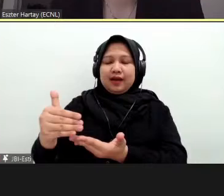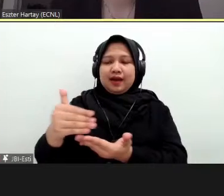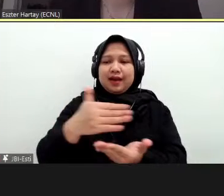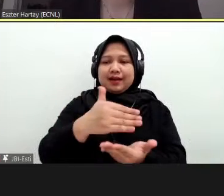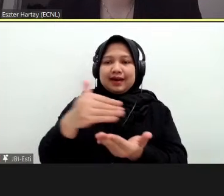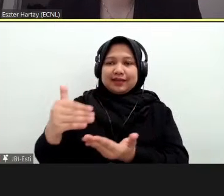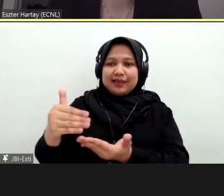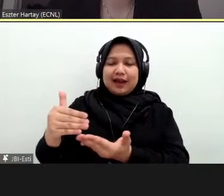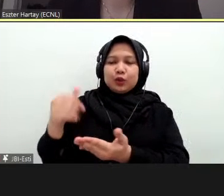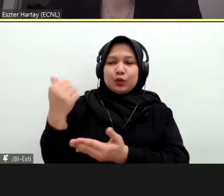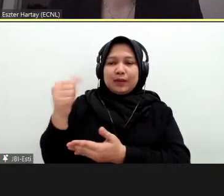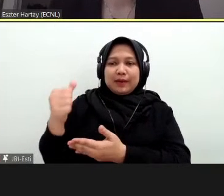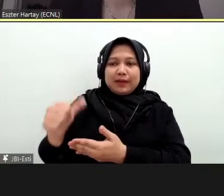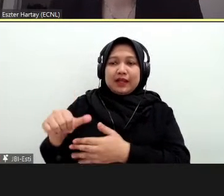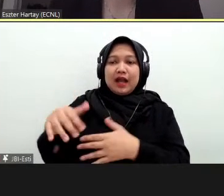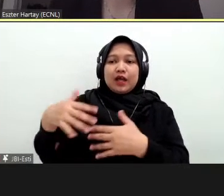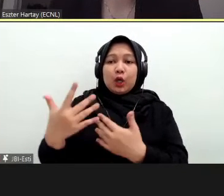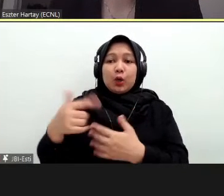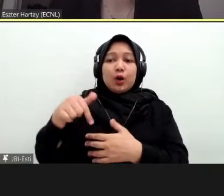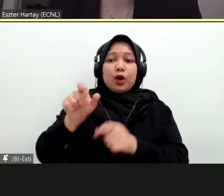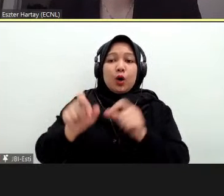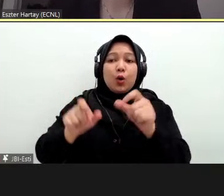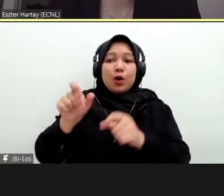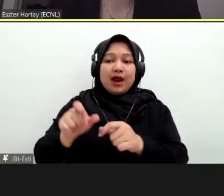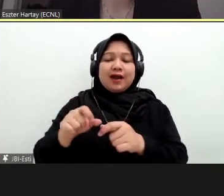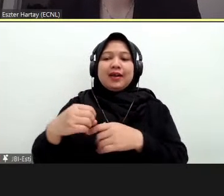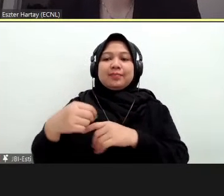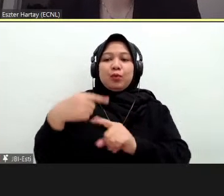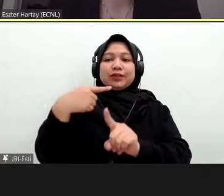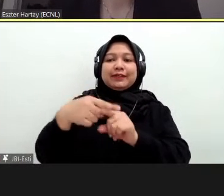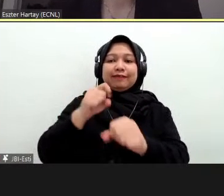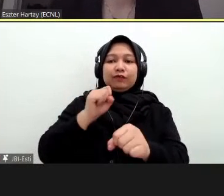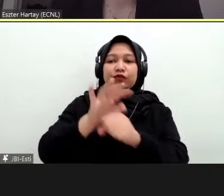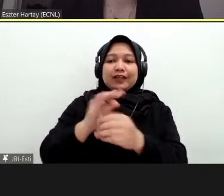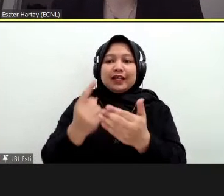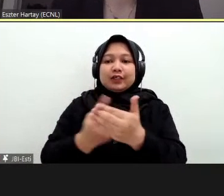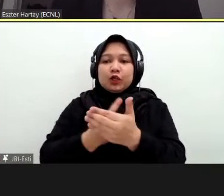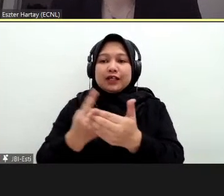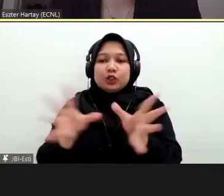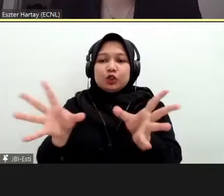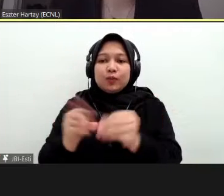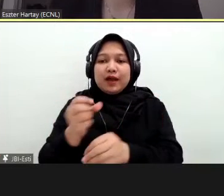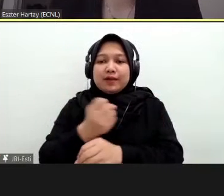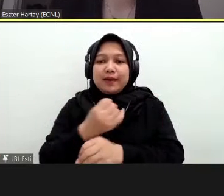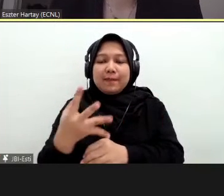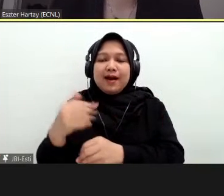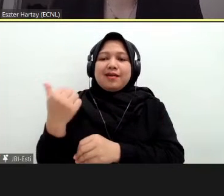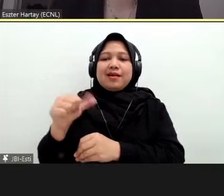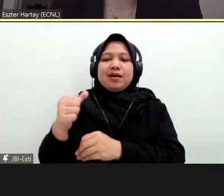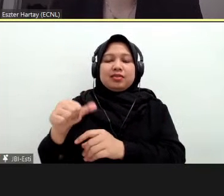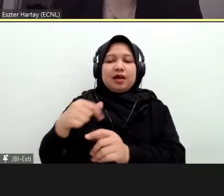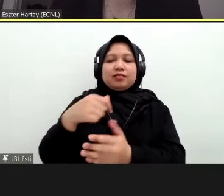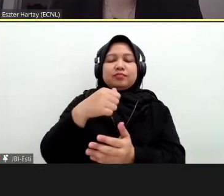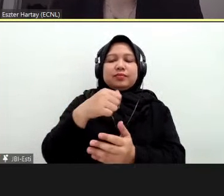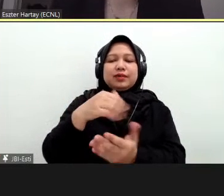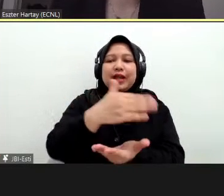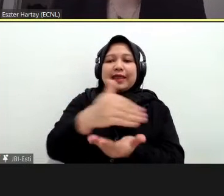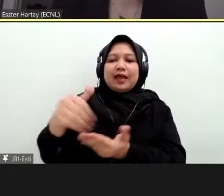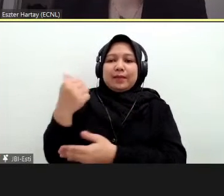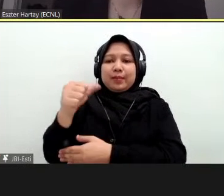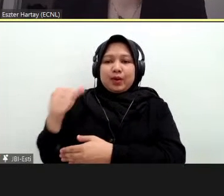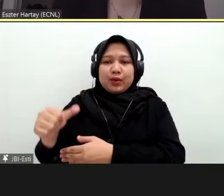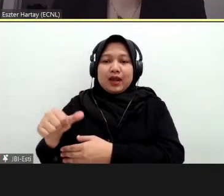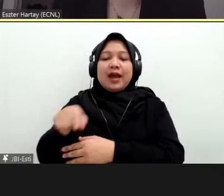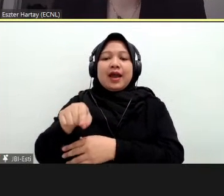clear safeguards, including impact assessments, before the development and deployment